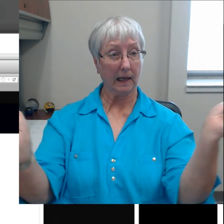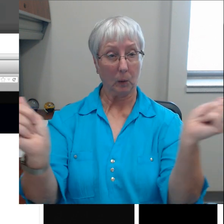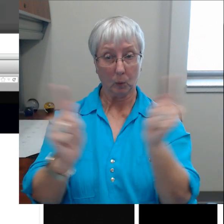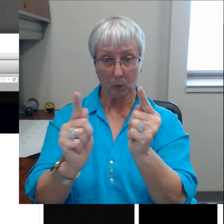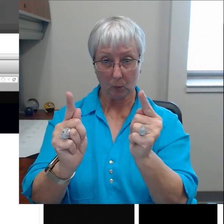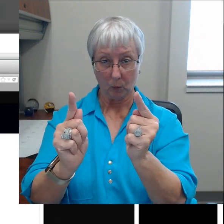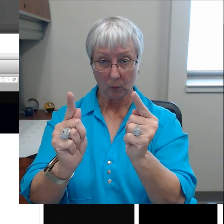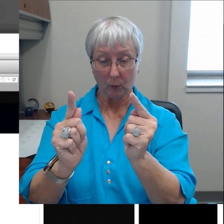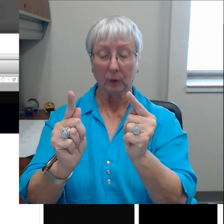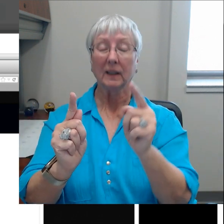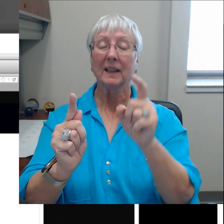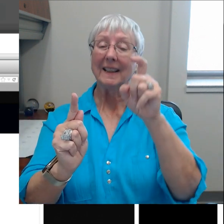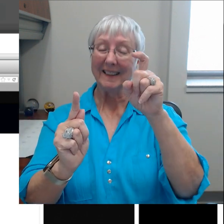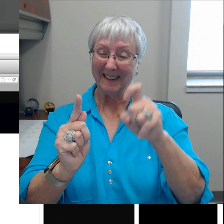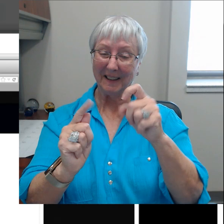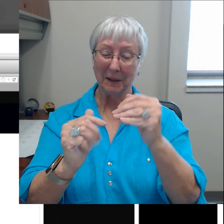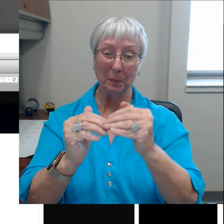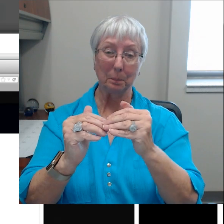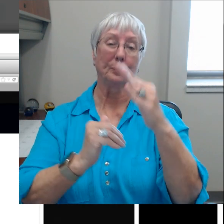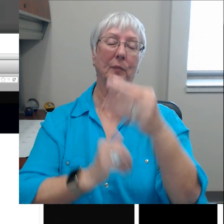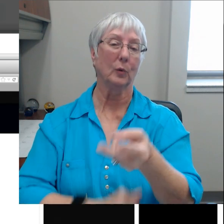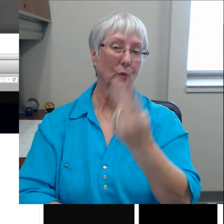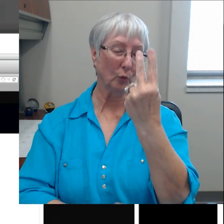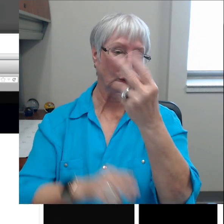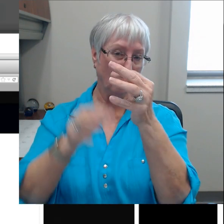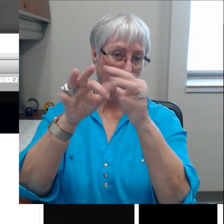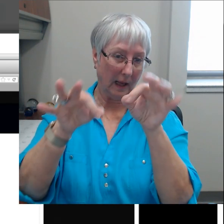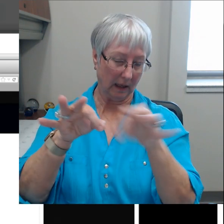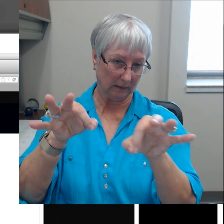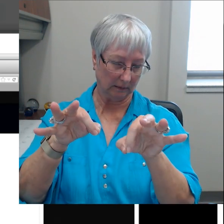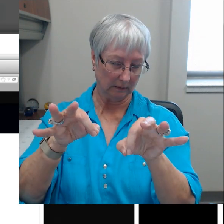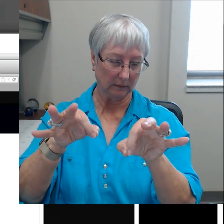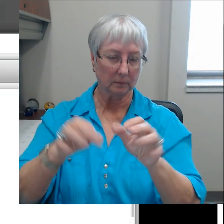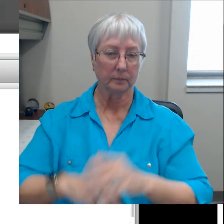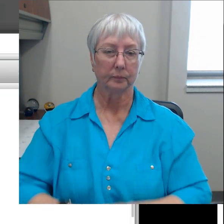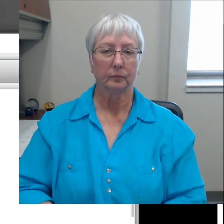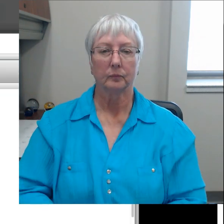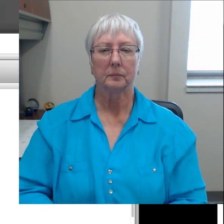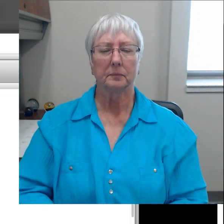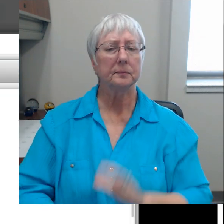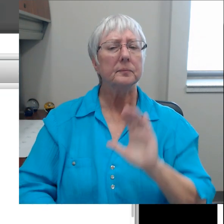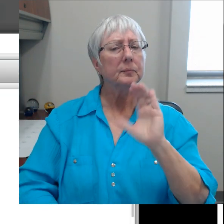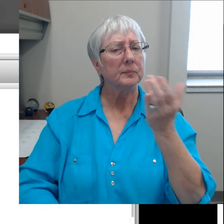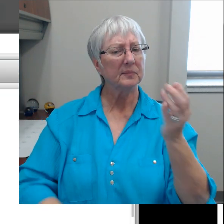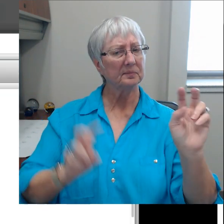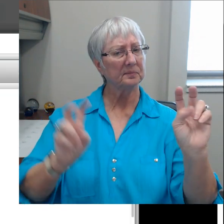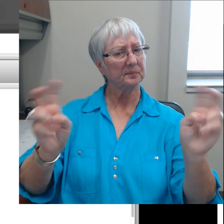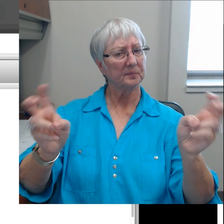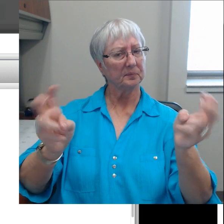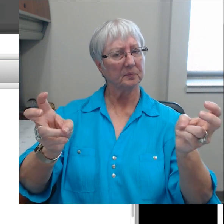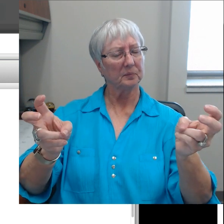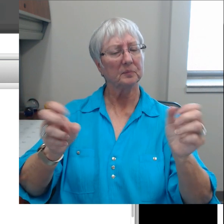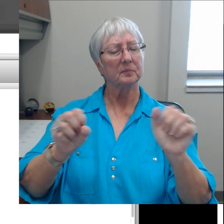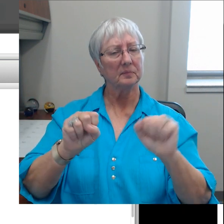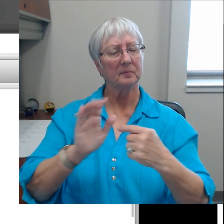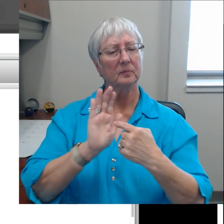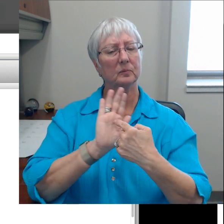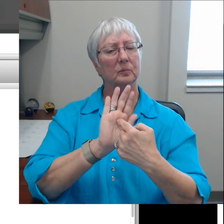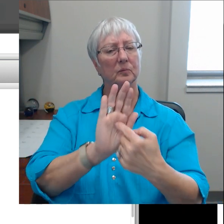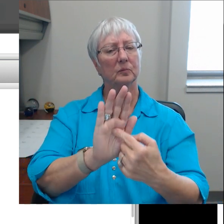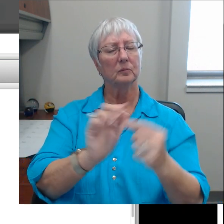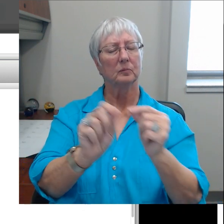2 lines. So let's add media queries to handle those cases. It looks like our title had the space to display all in one line